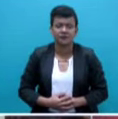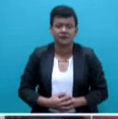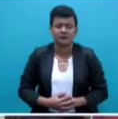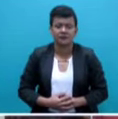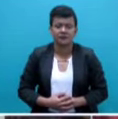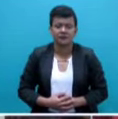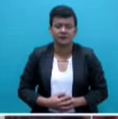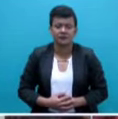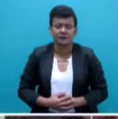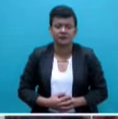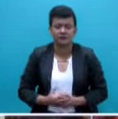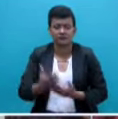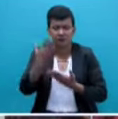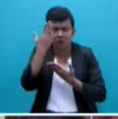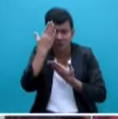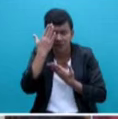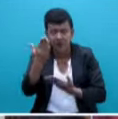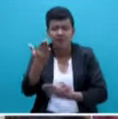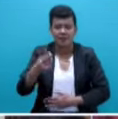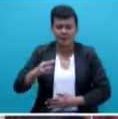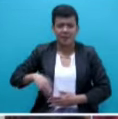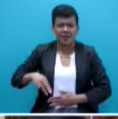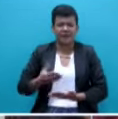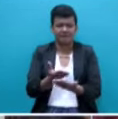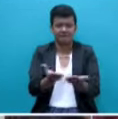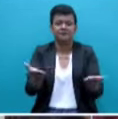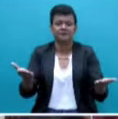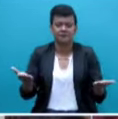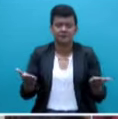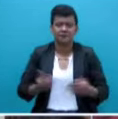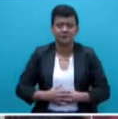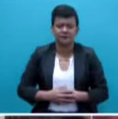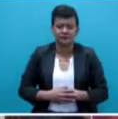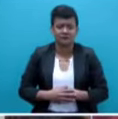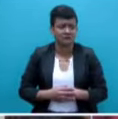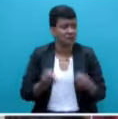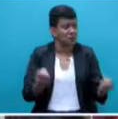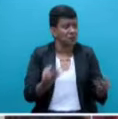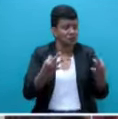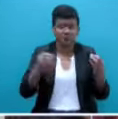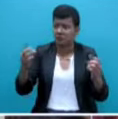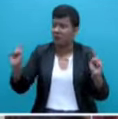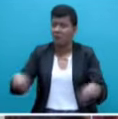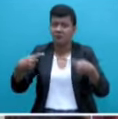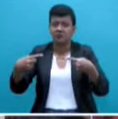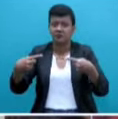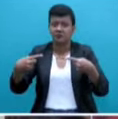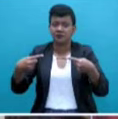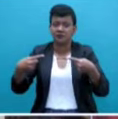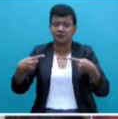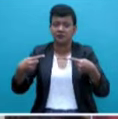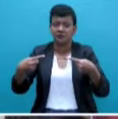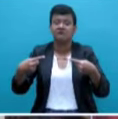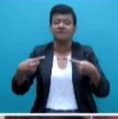Honourable members, there no one wish to take the floor. I call on the Leader of Government